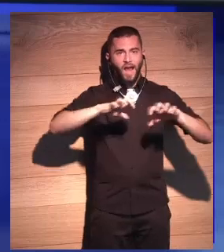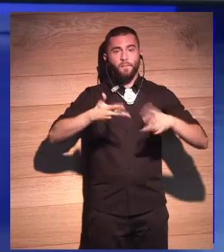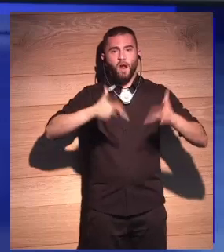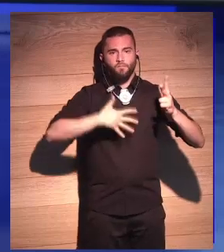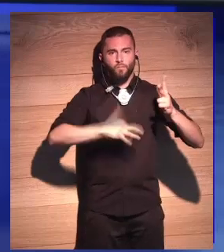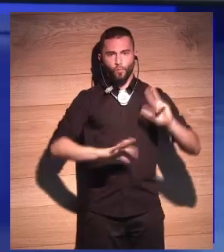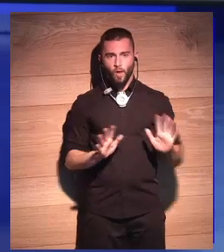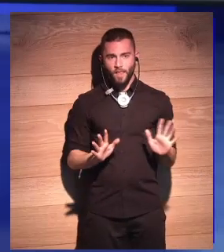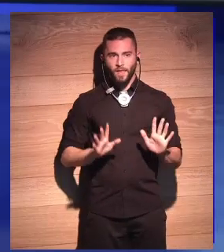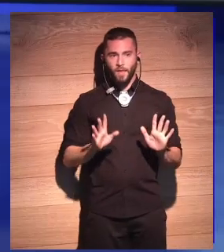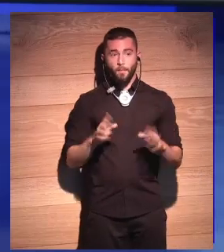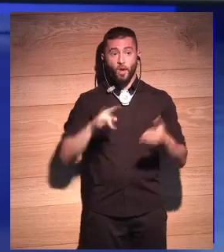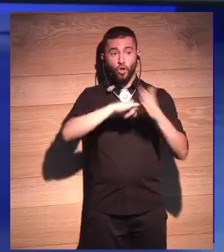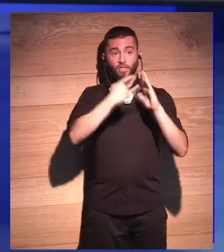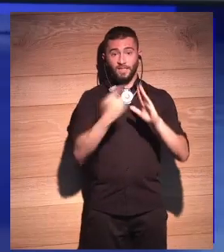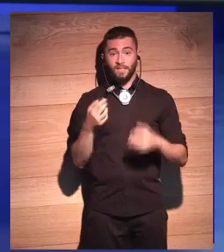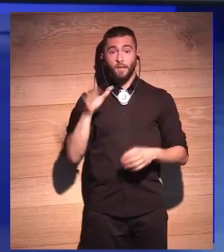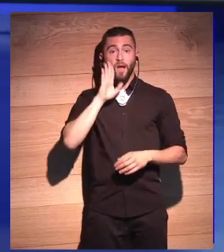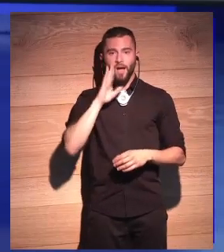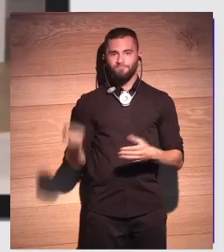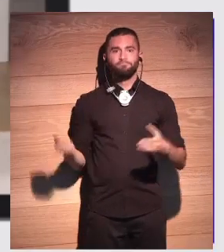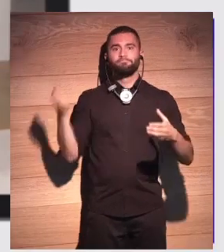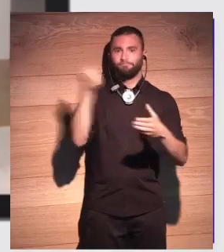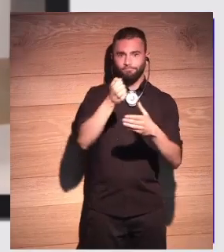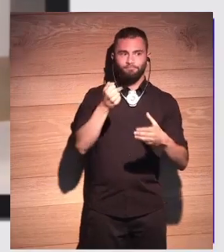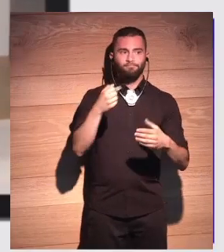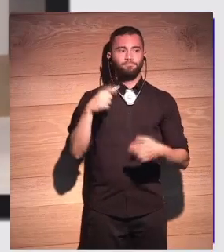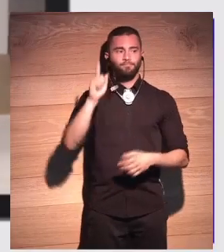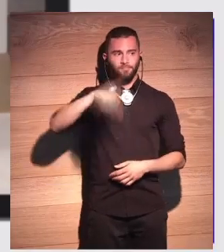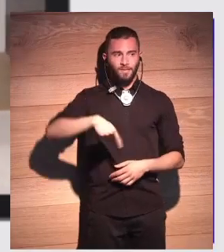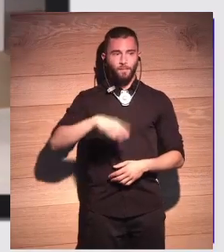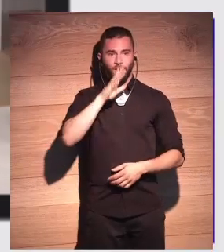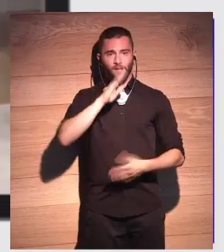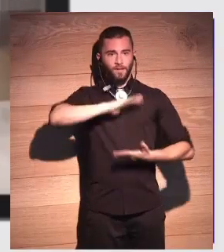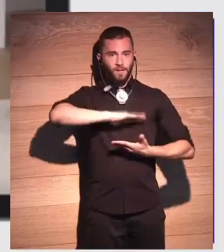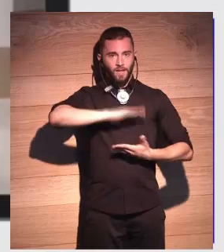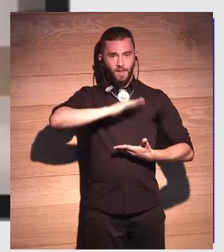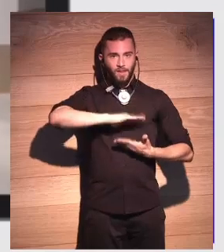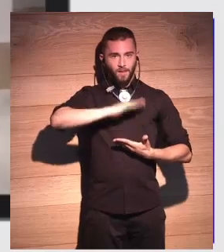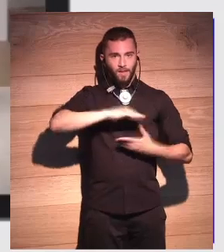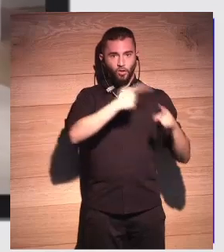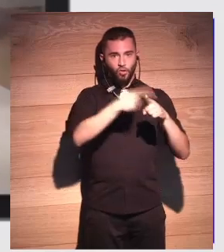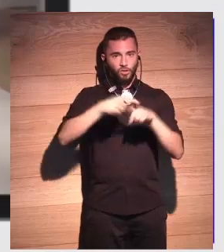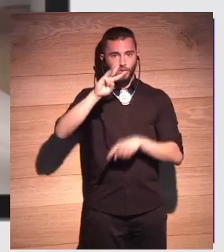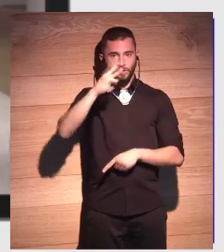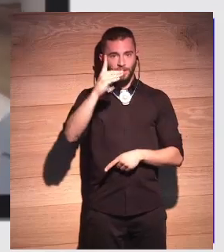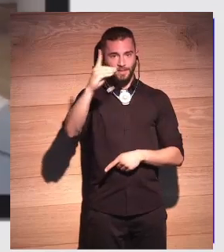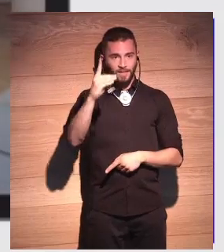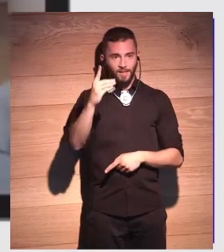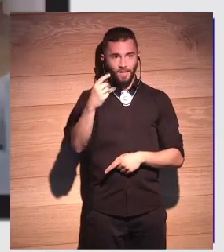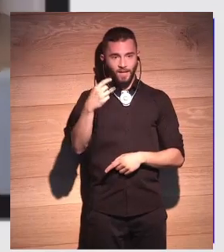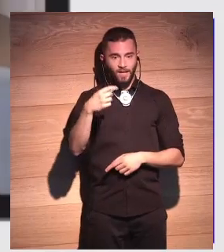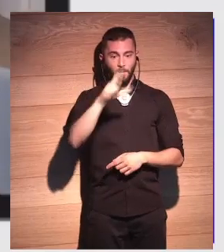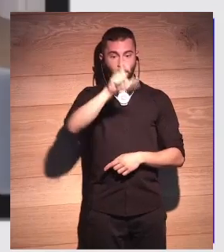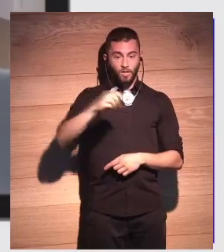this system, which has the ability to make 3D objects go behind people and in front of